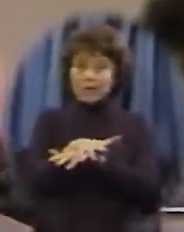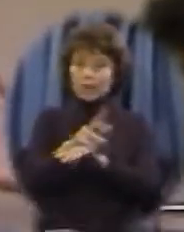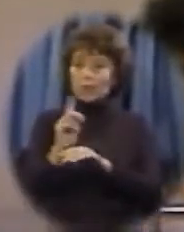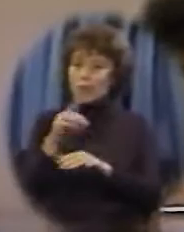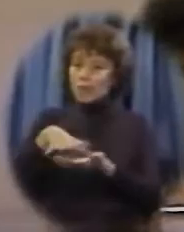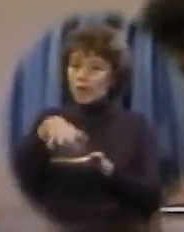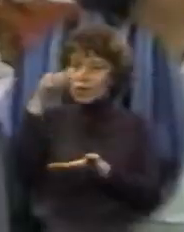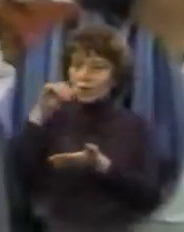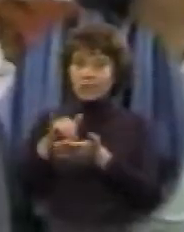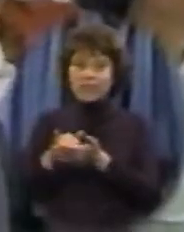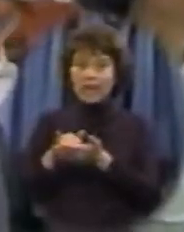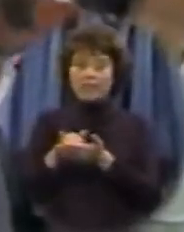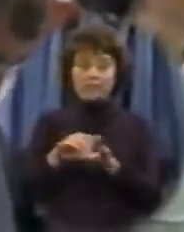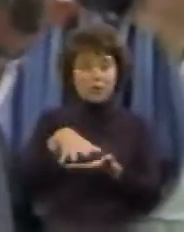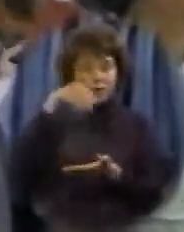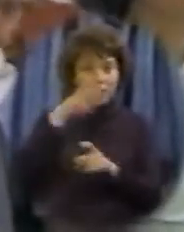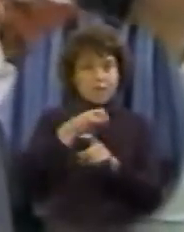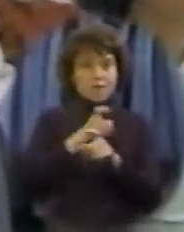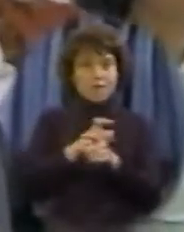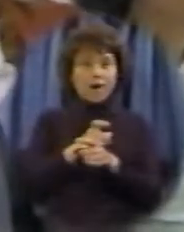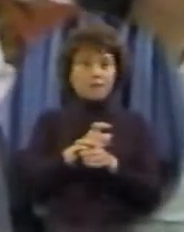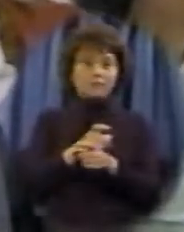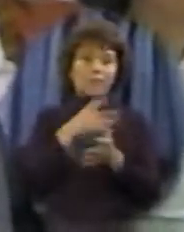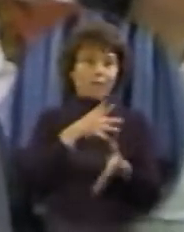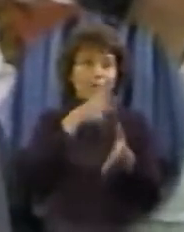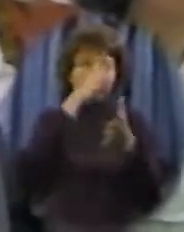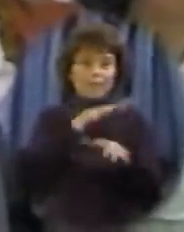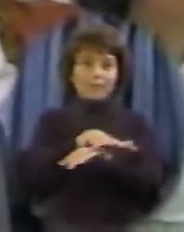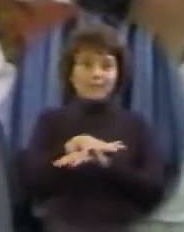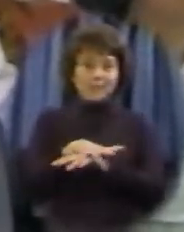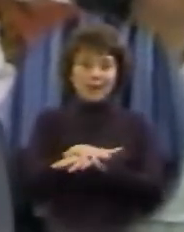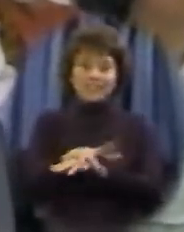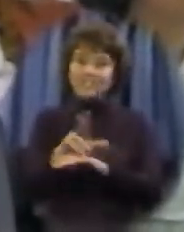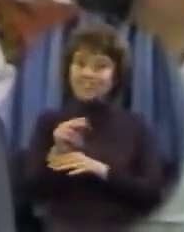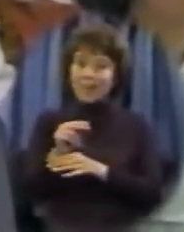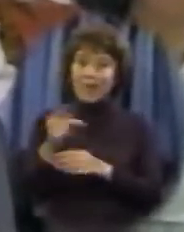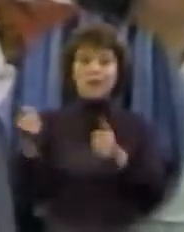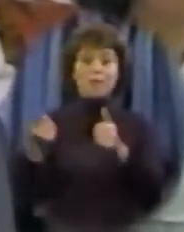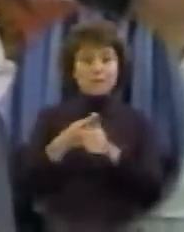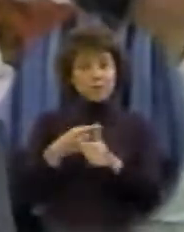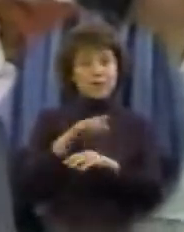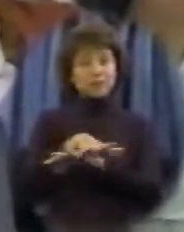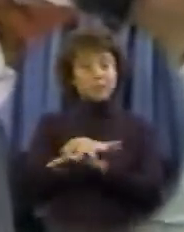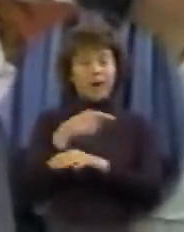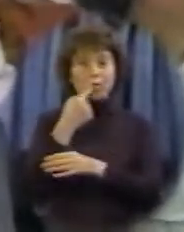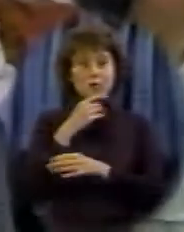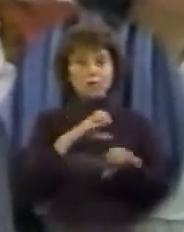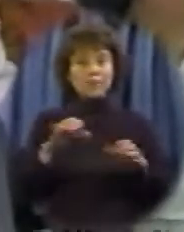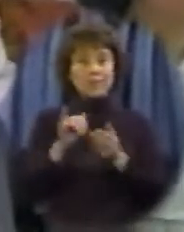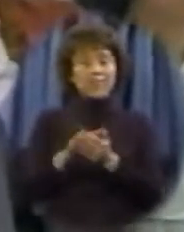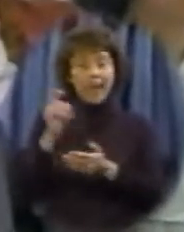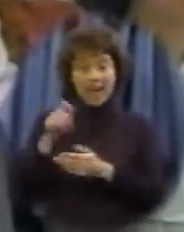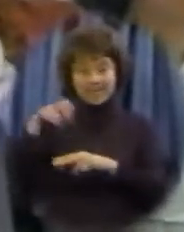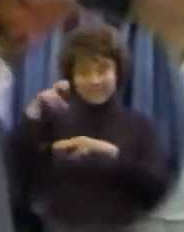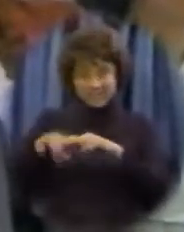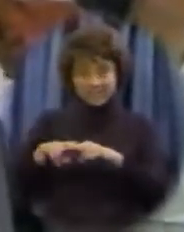they learn it? They learned it from theirs. Listen, old smarty, the first spider that ever did that thing then had to sit down and figure it out for himself, didn't he?